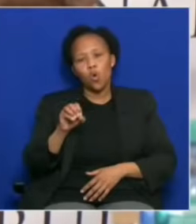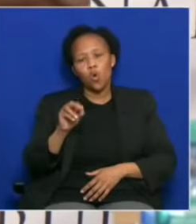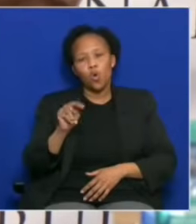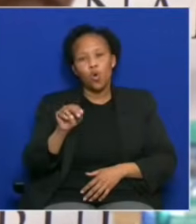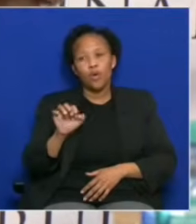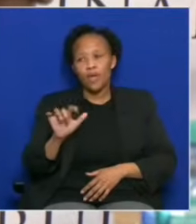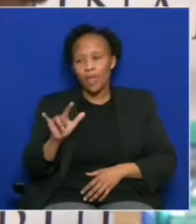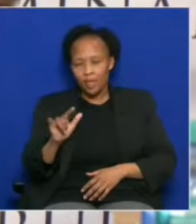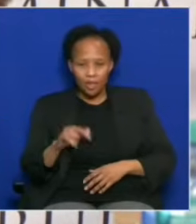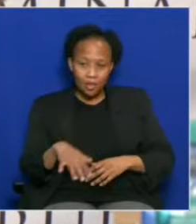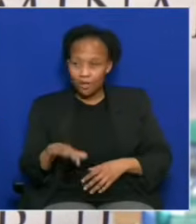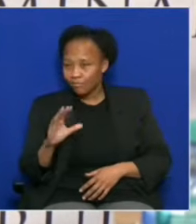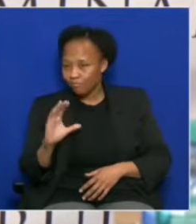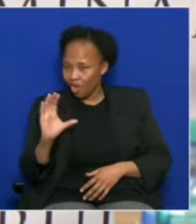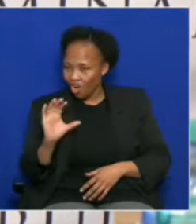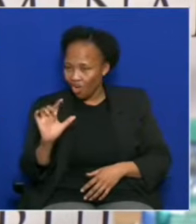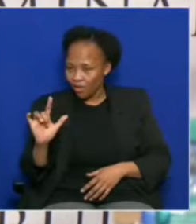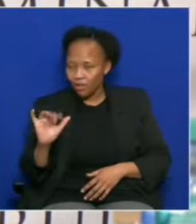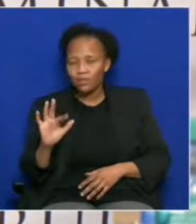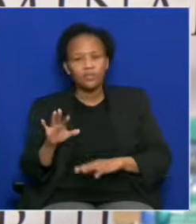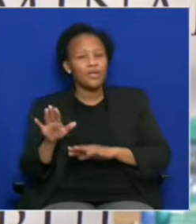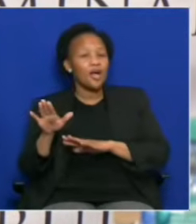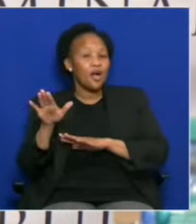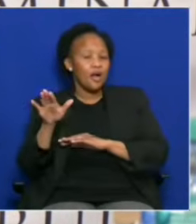Please go to page 681.